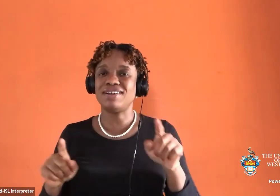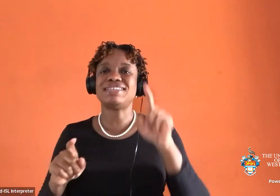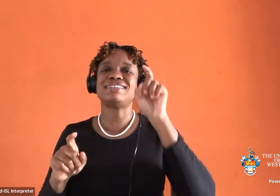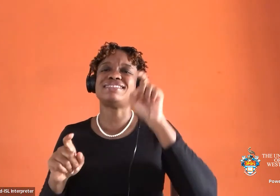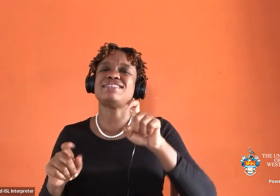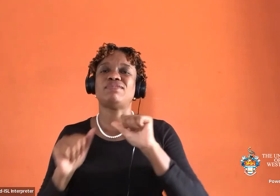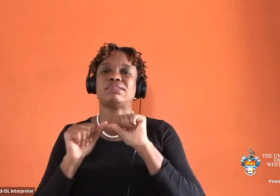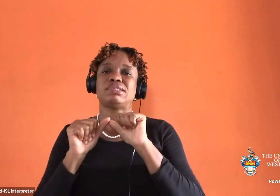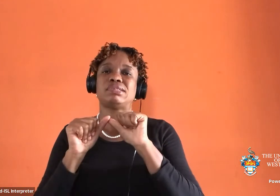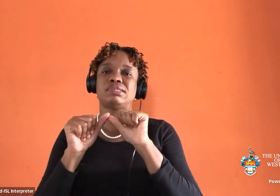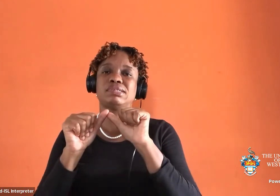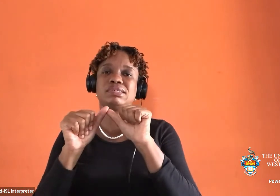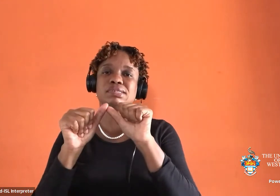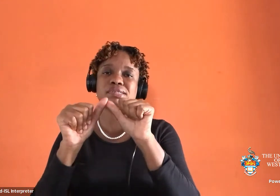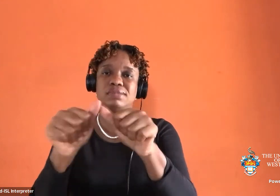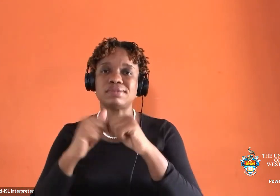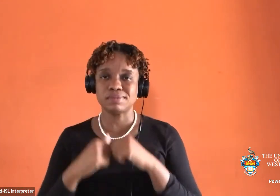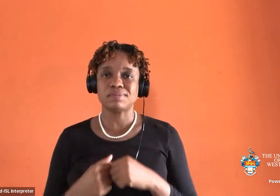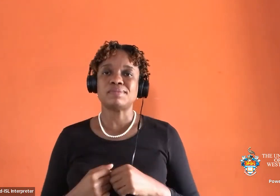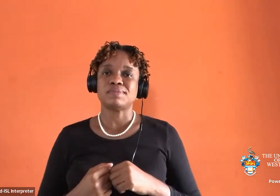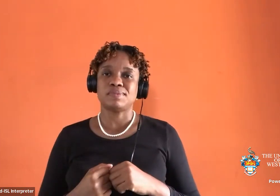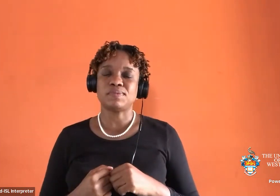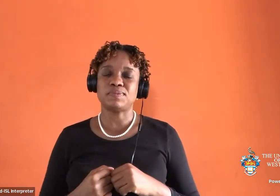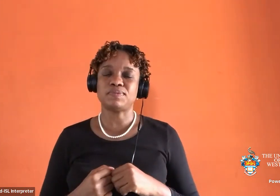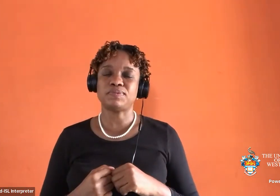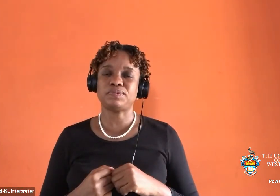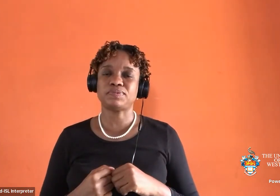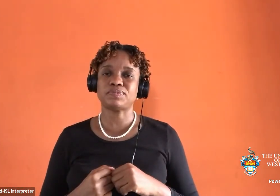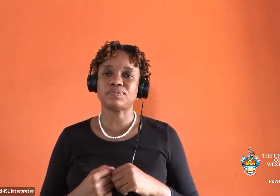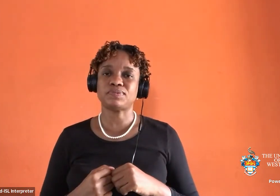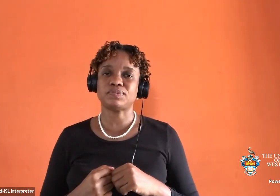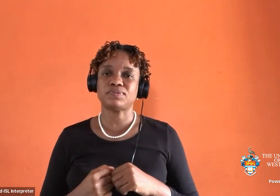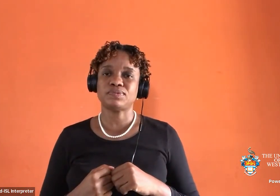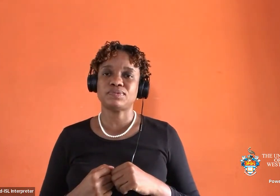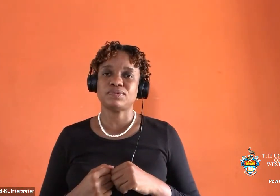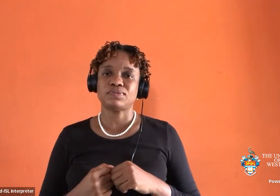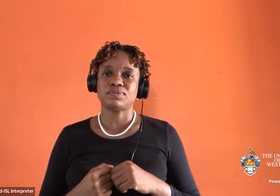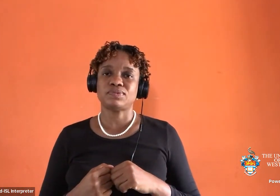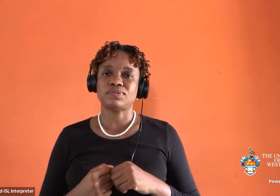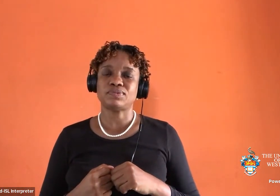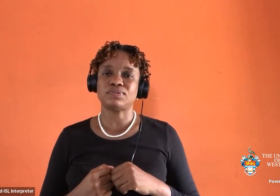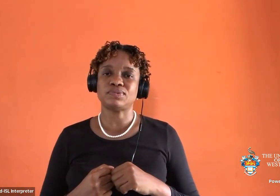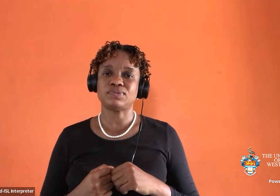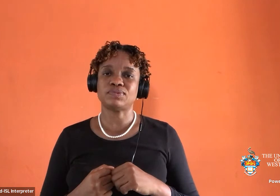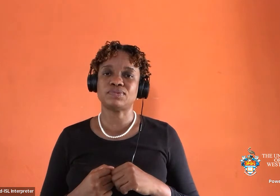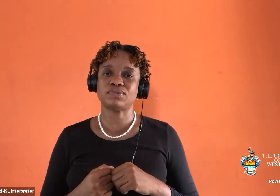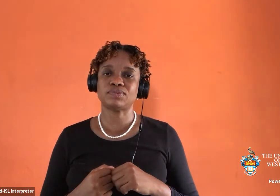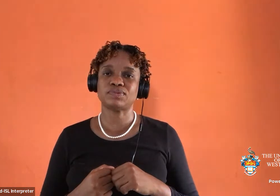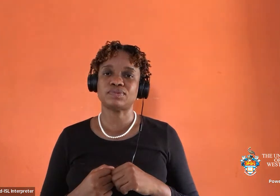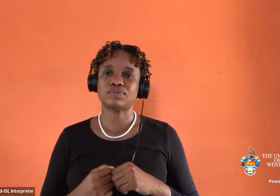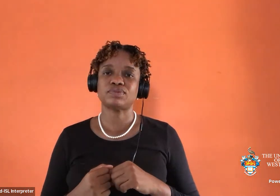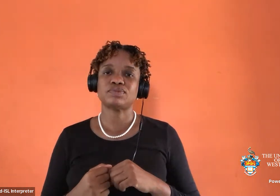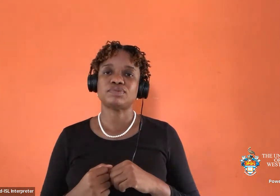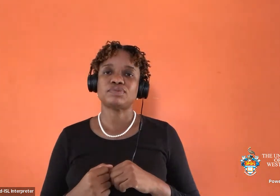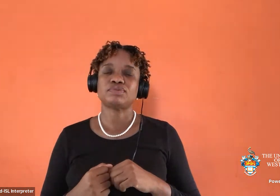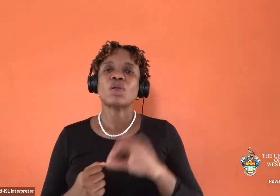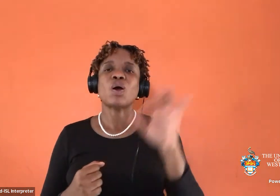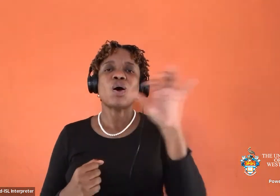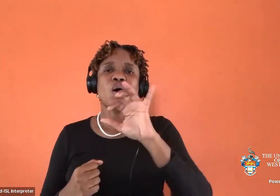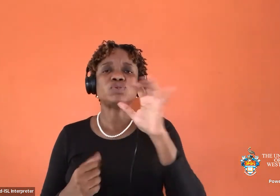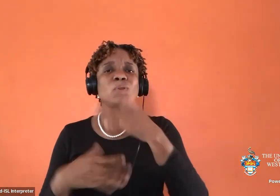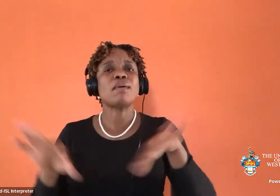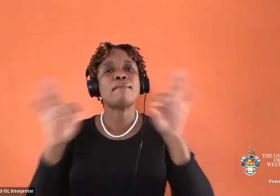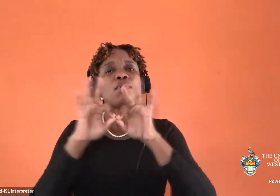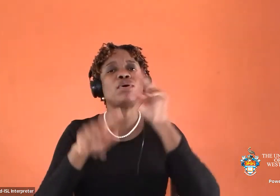an ongoing basis for that kind of education, and for persons to be able to make the connection between what they